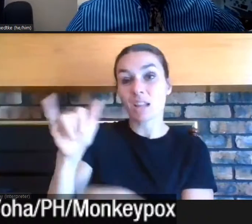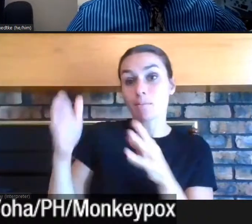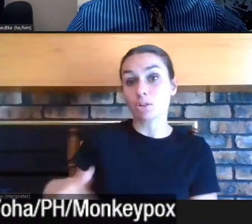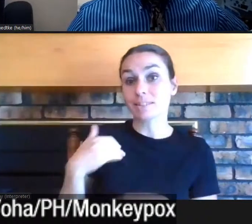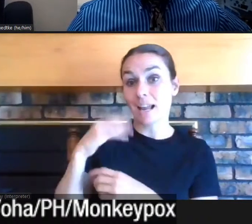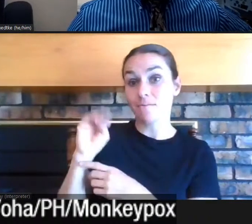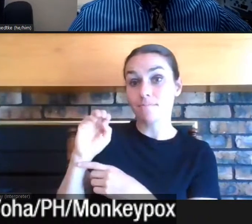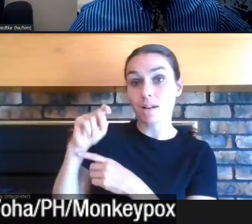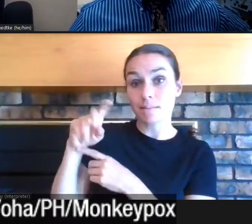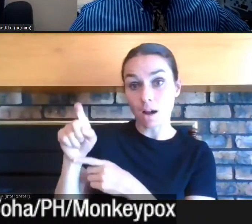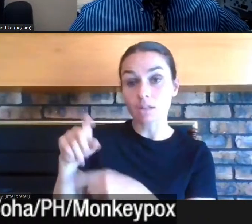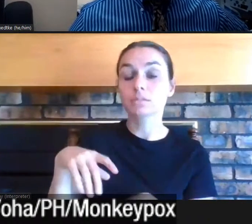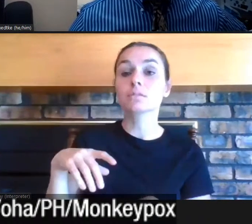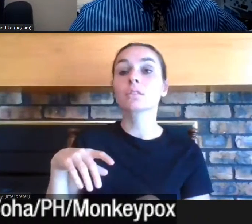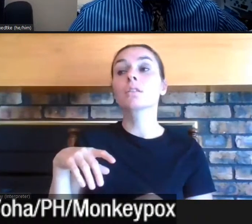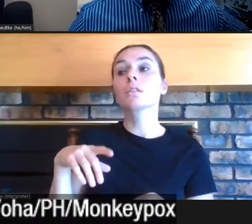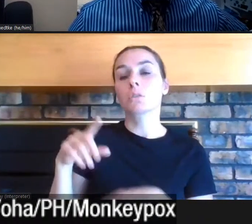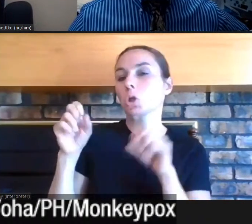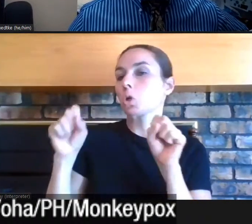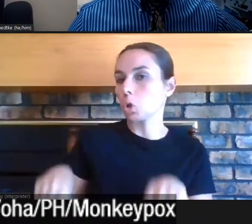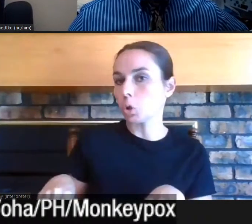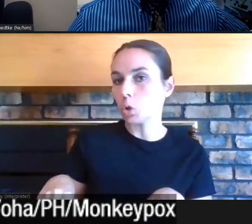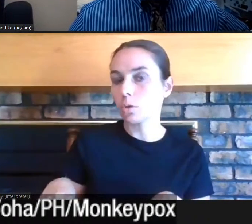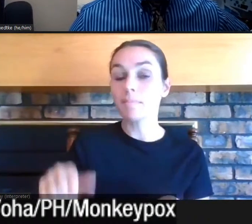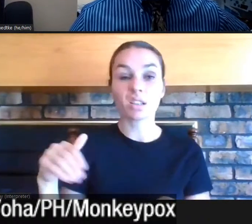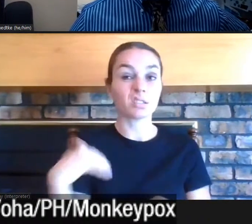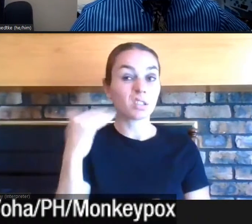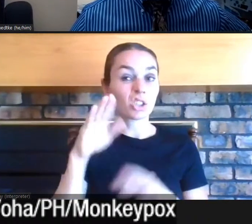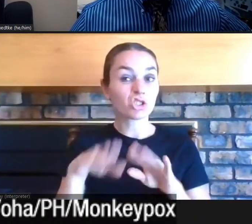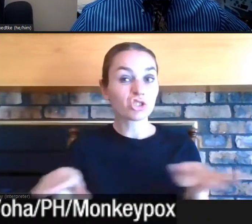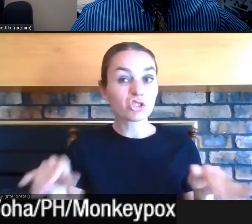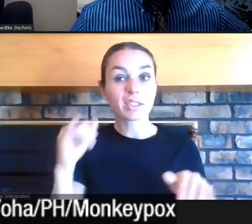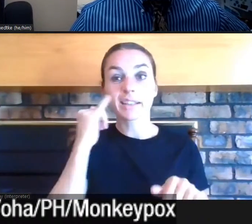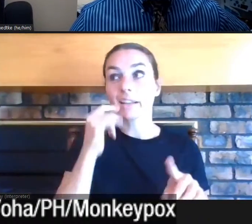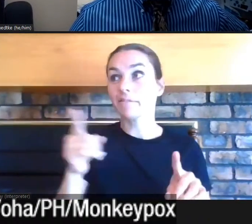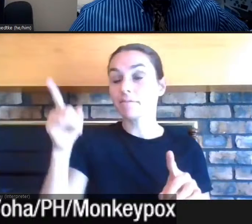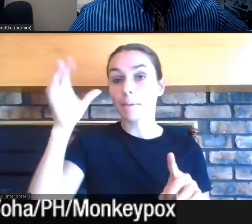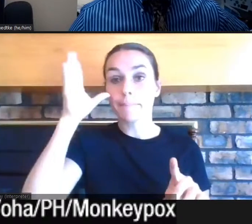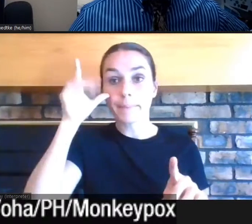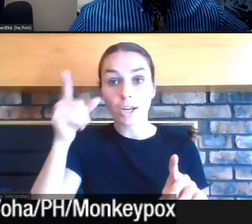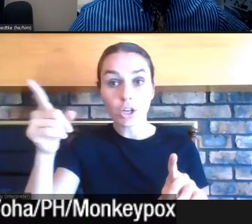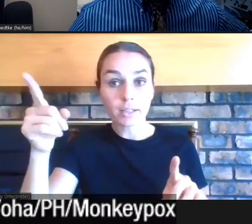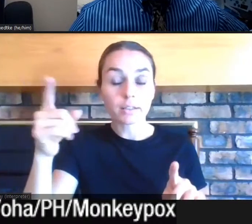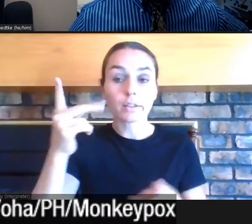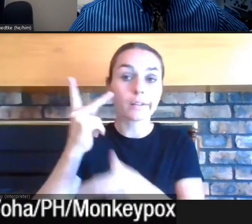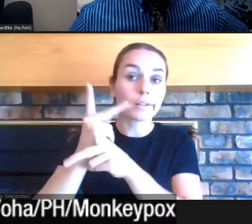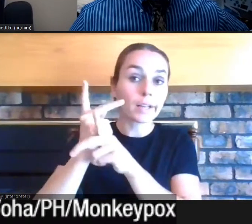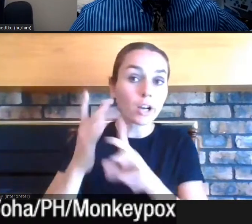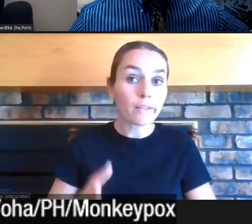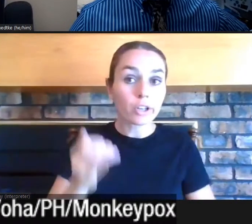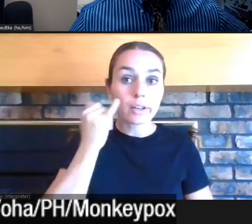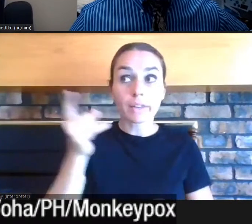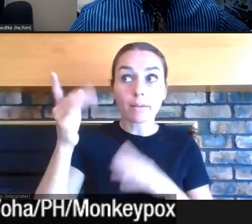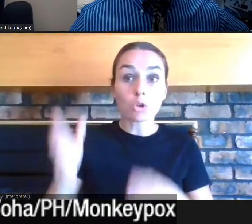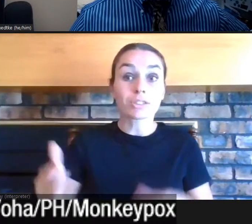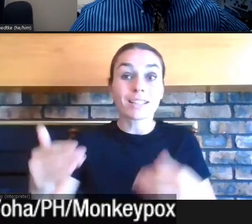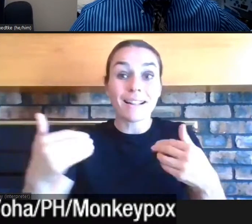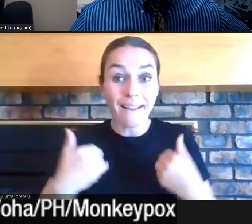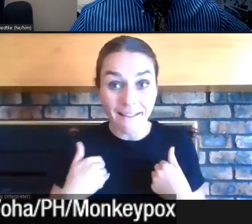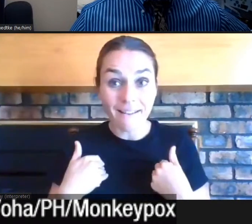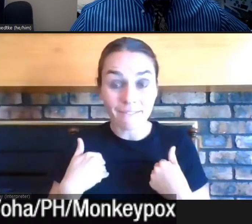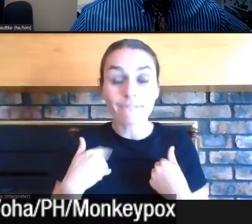monkeypox. Younger children or any children who are cared for by a parent or caregiver in a household who has monkeypox,